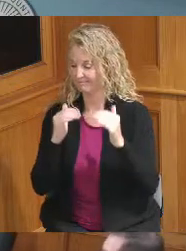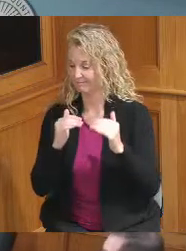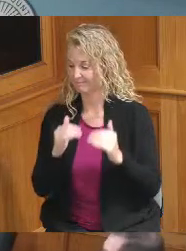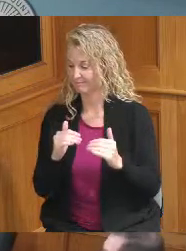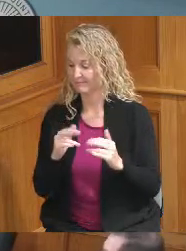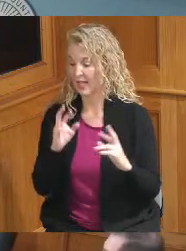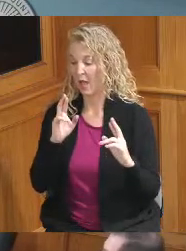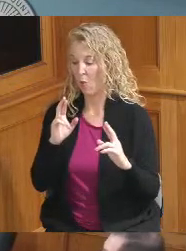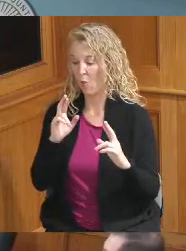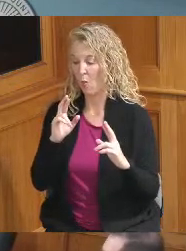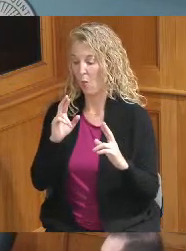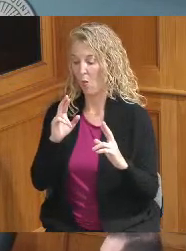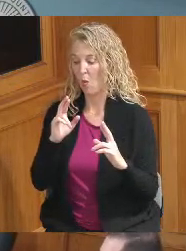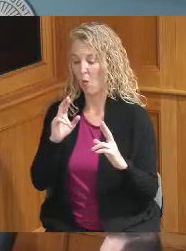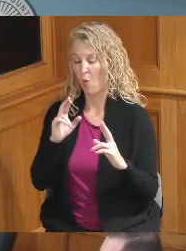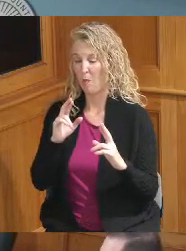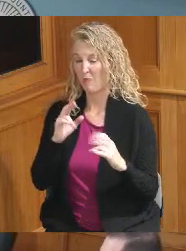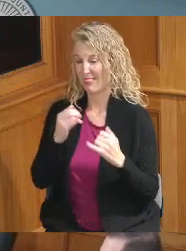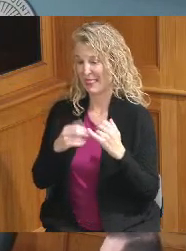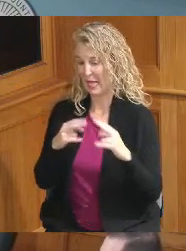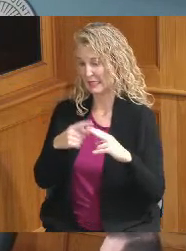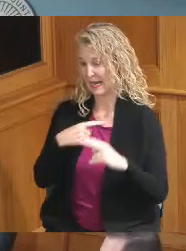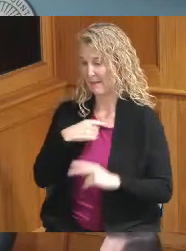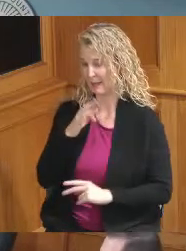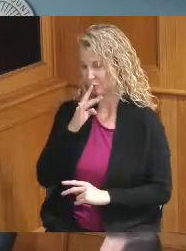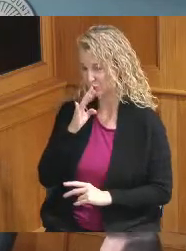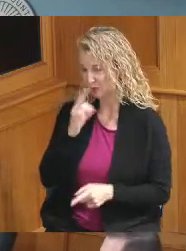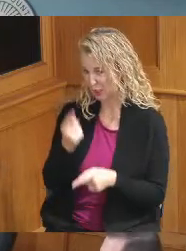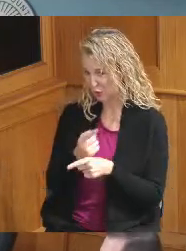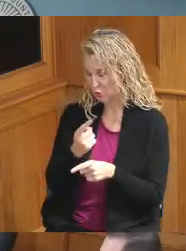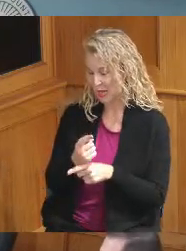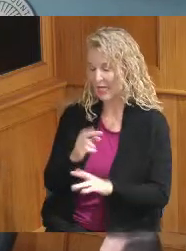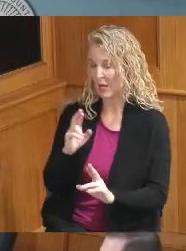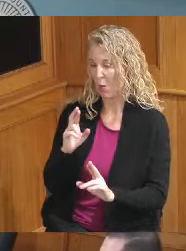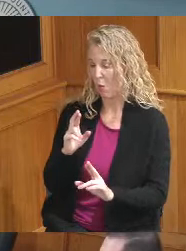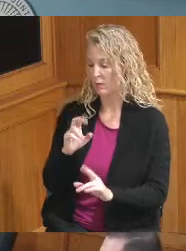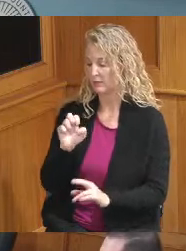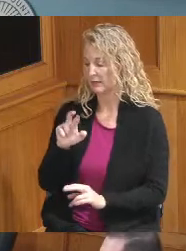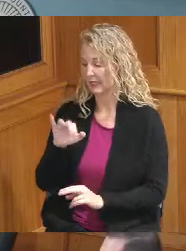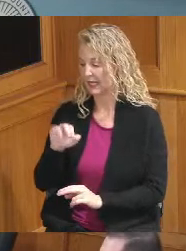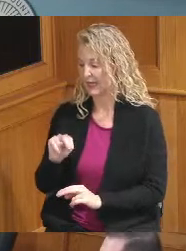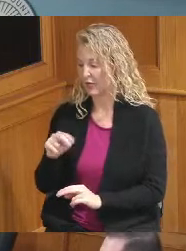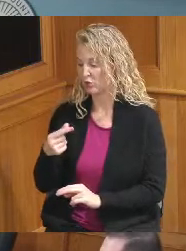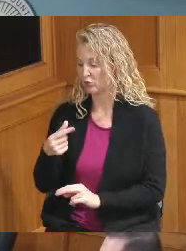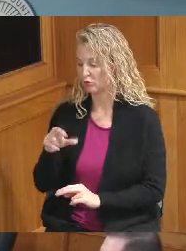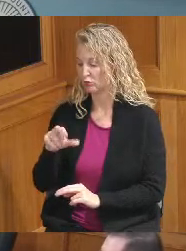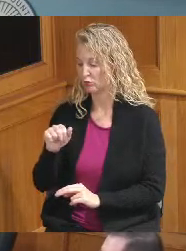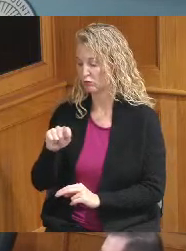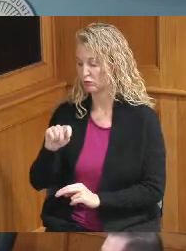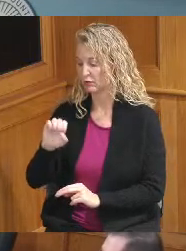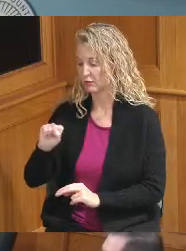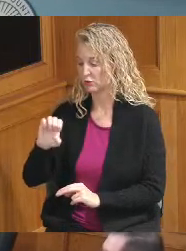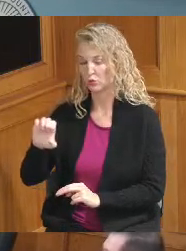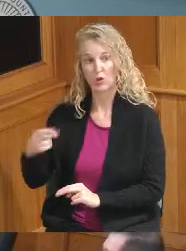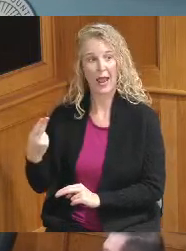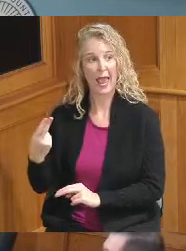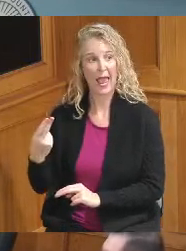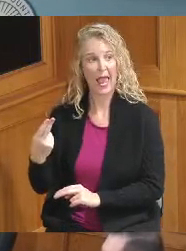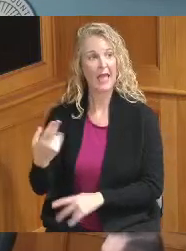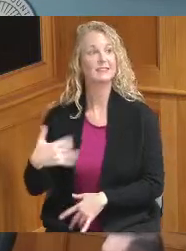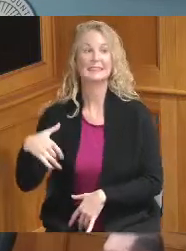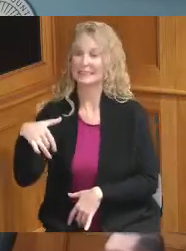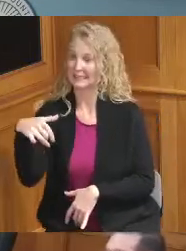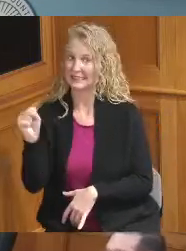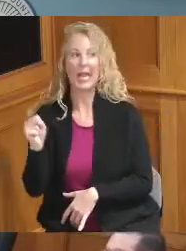I hope I get this, correct me if I mispronounce it. Aaron Gratch. I mispronounced